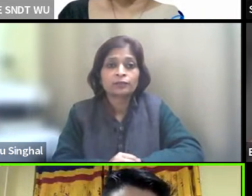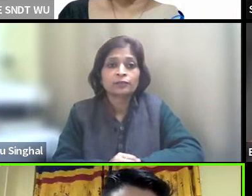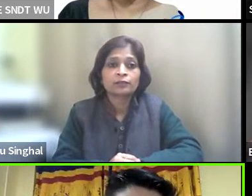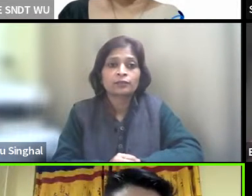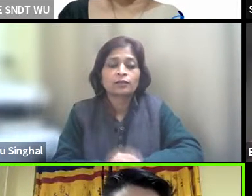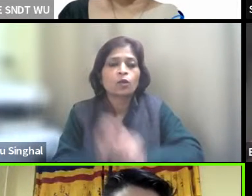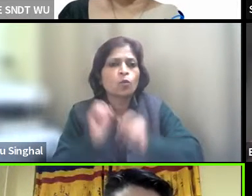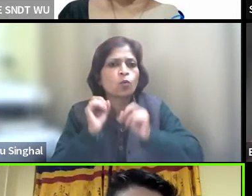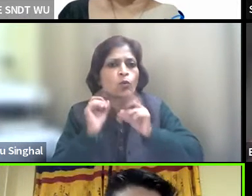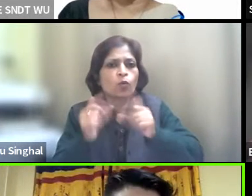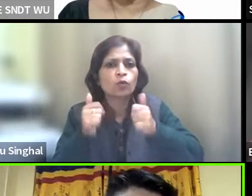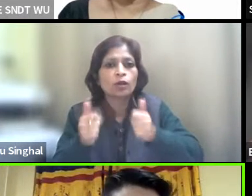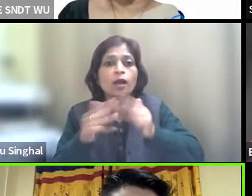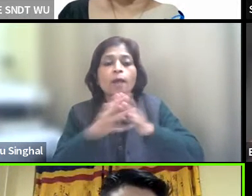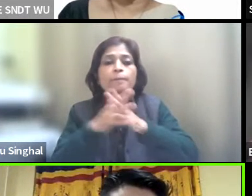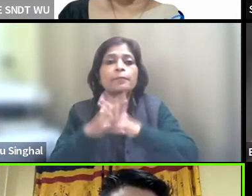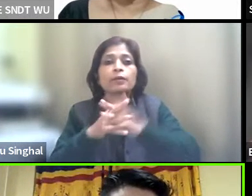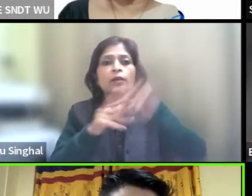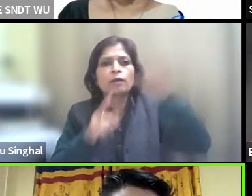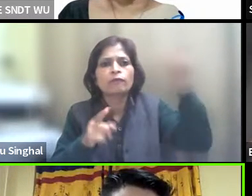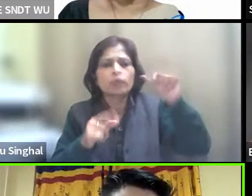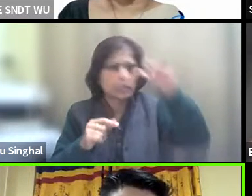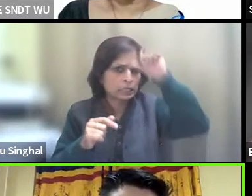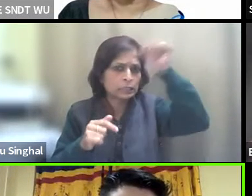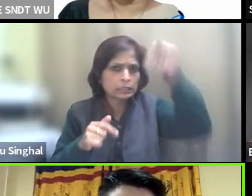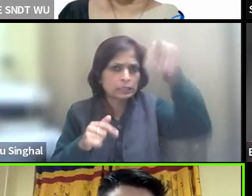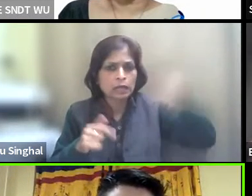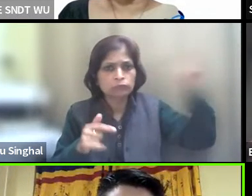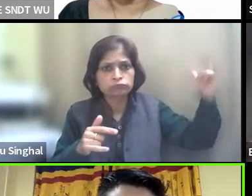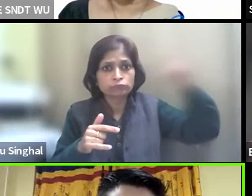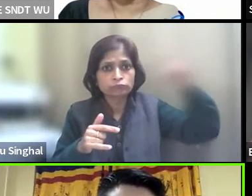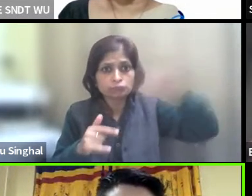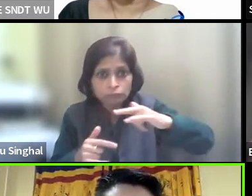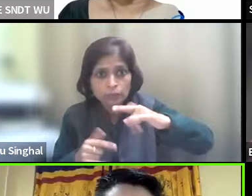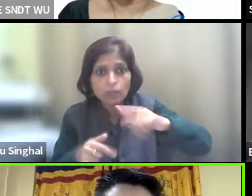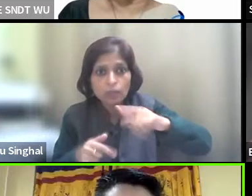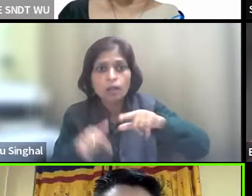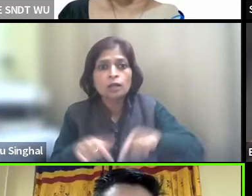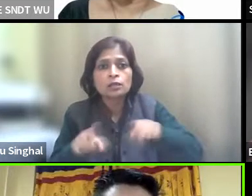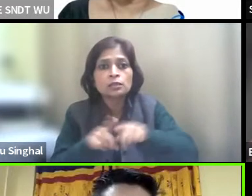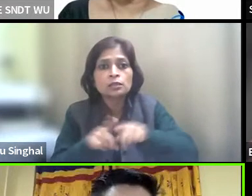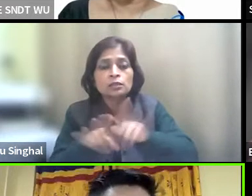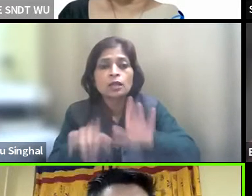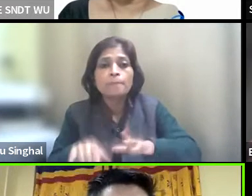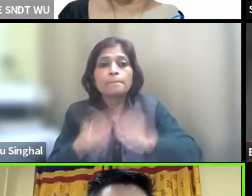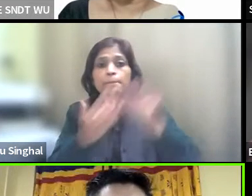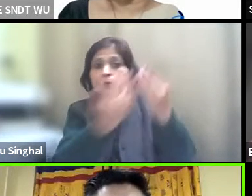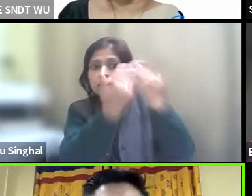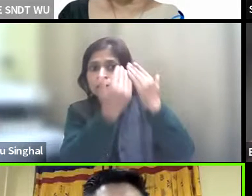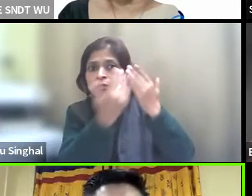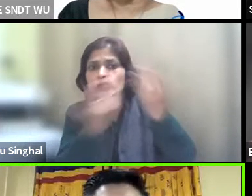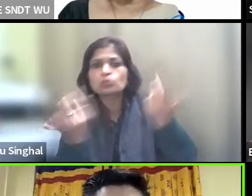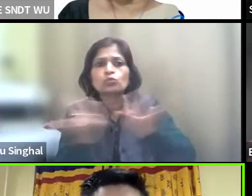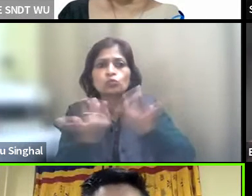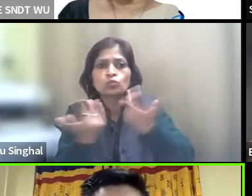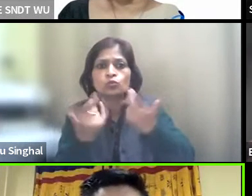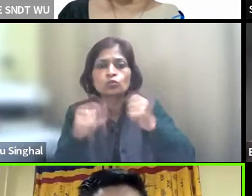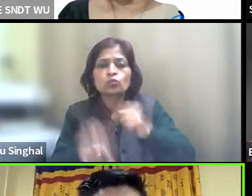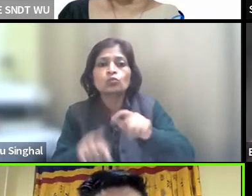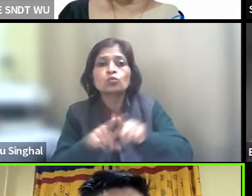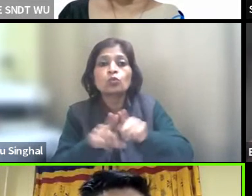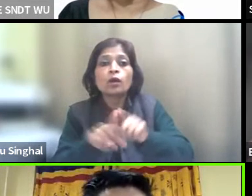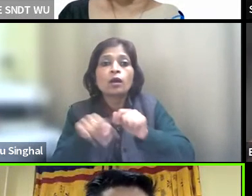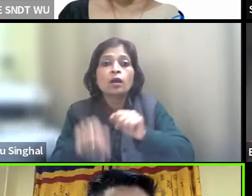Okay, this American came from India, but for us, it was seen as a blessing, and our king had seen it as a blessing,